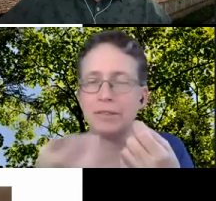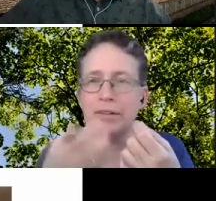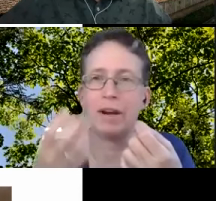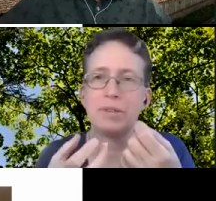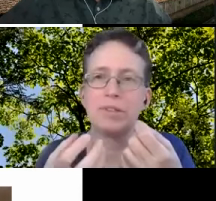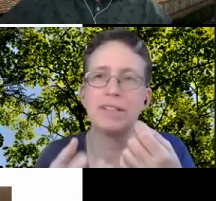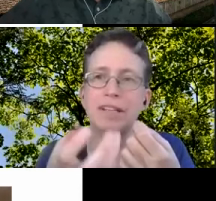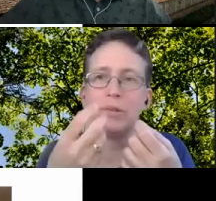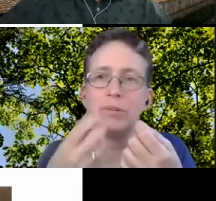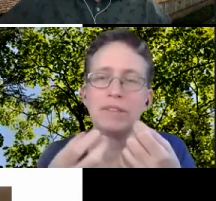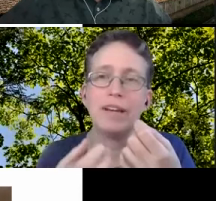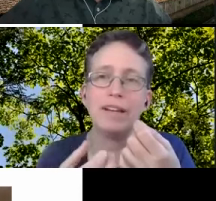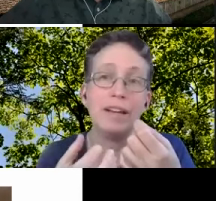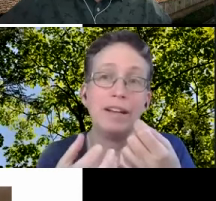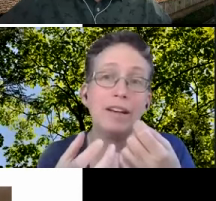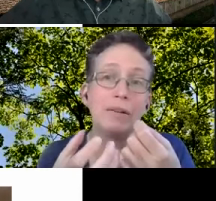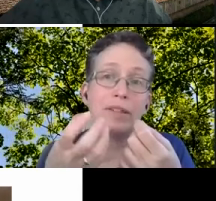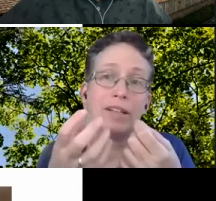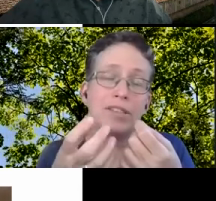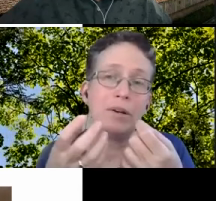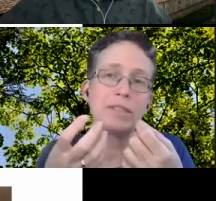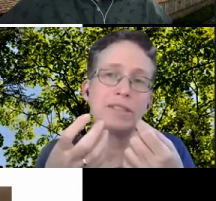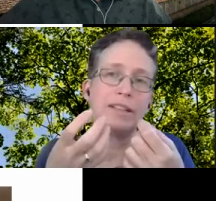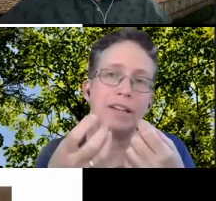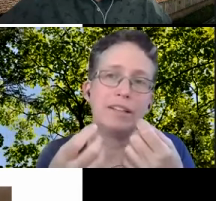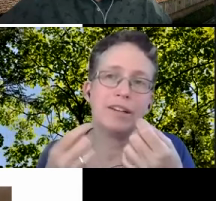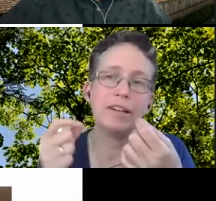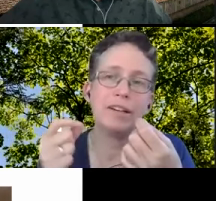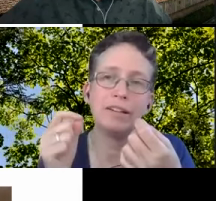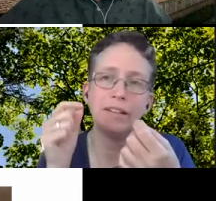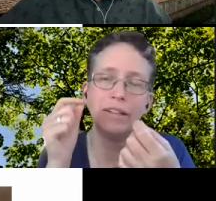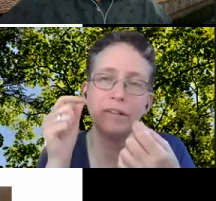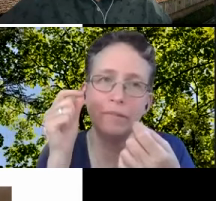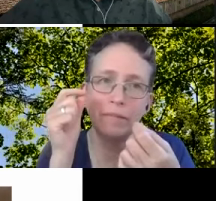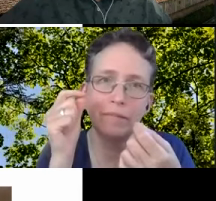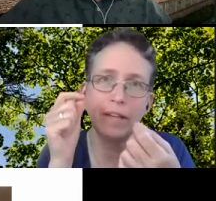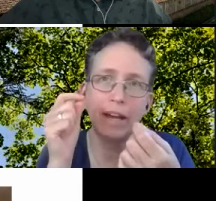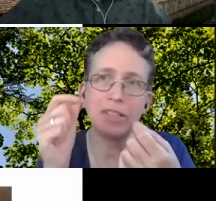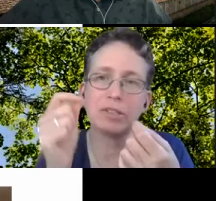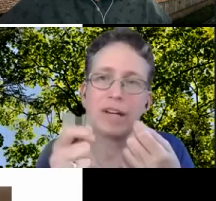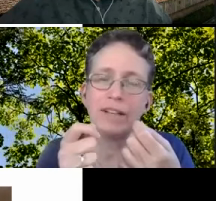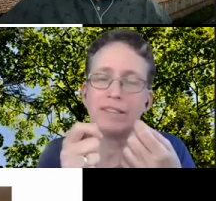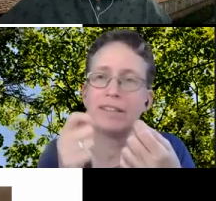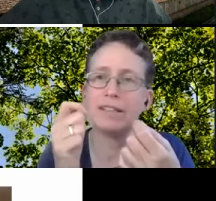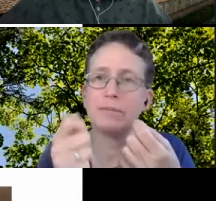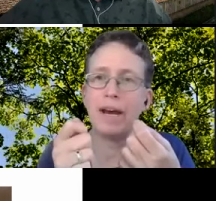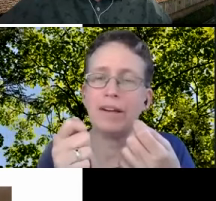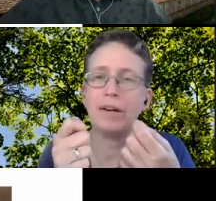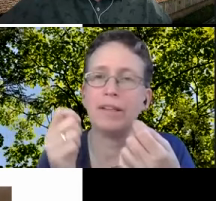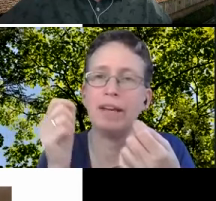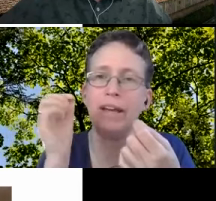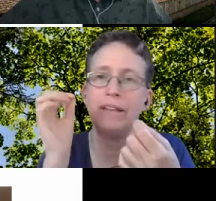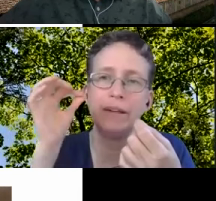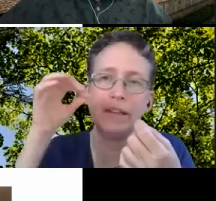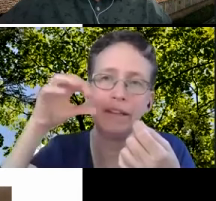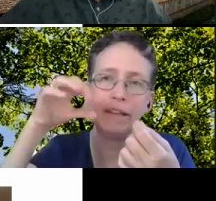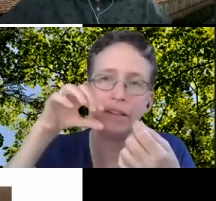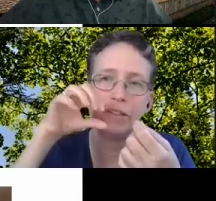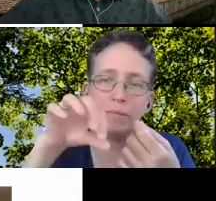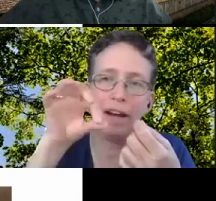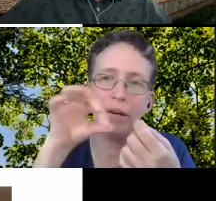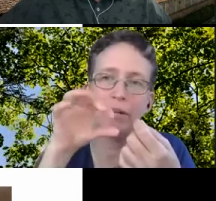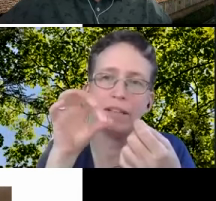just sort of opportunistic use of, and what they showed was that they're actually attracted to the tobacco, and that